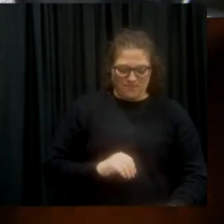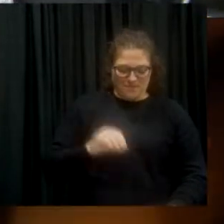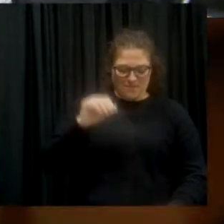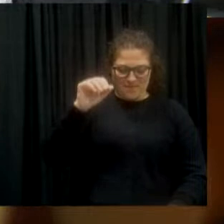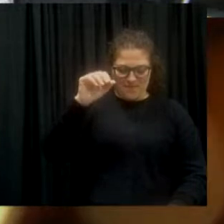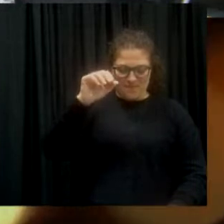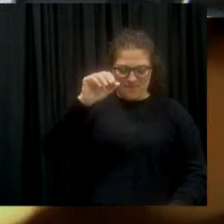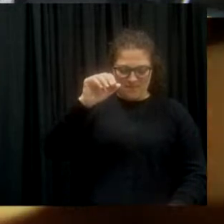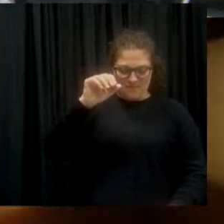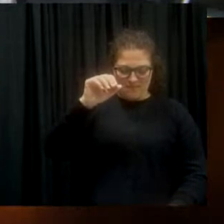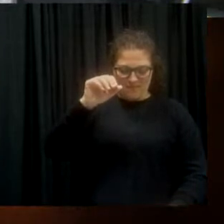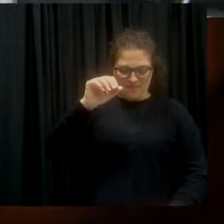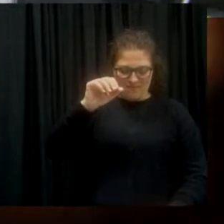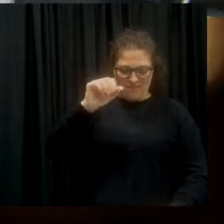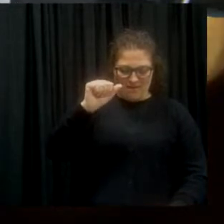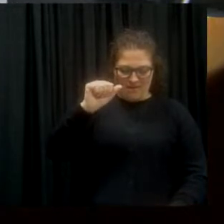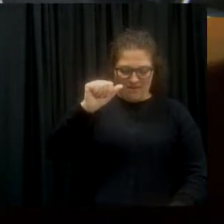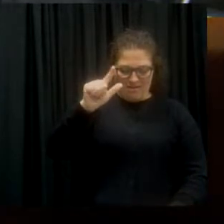Althea Martin.